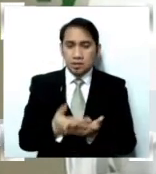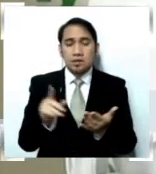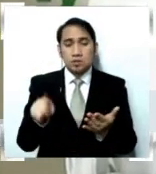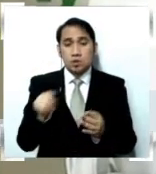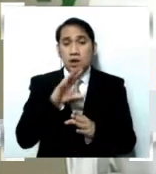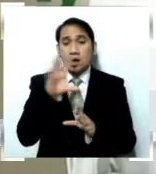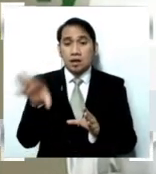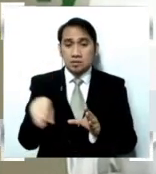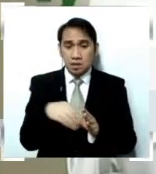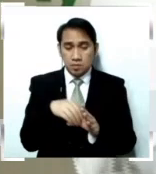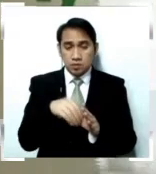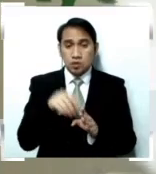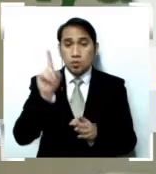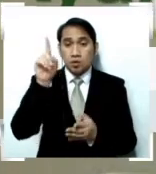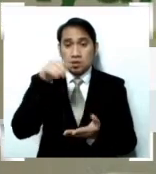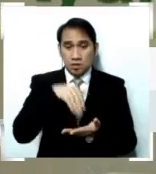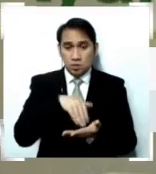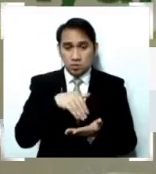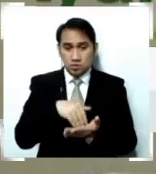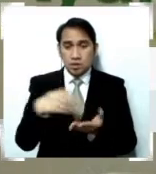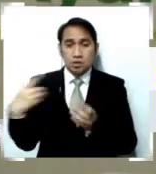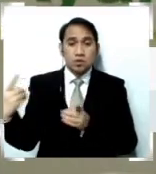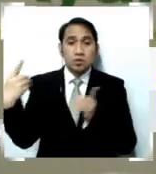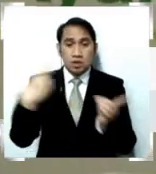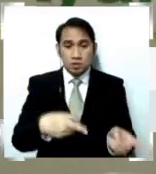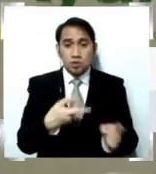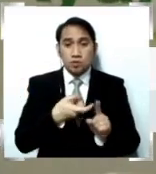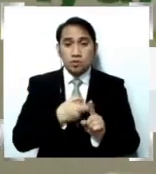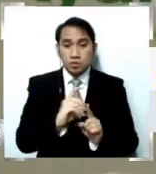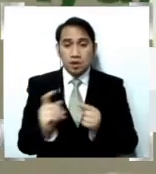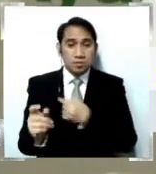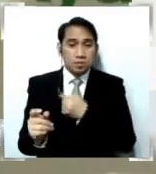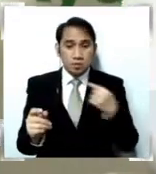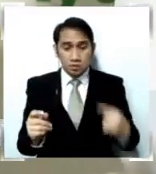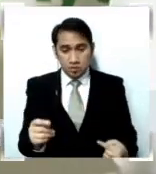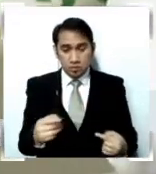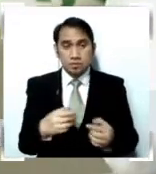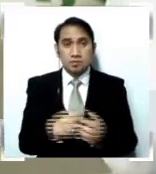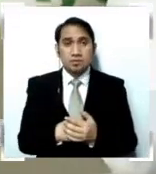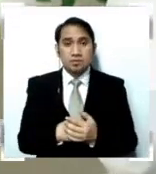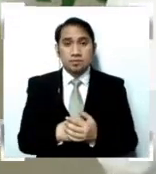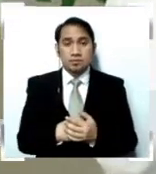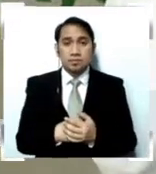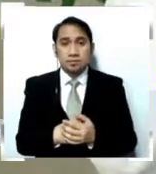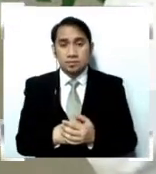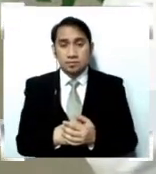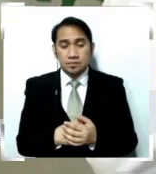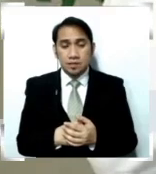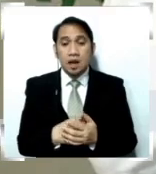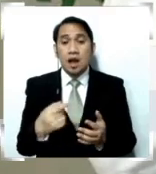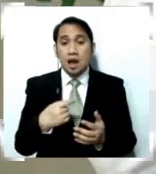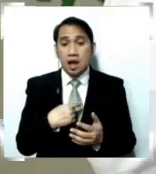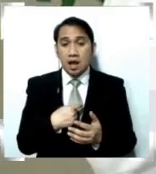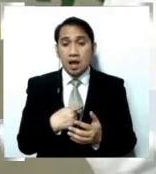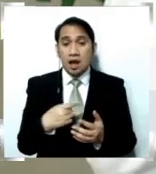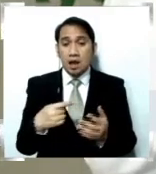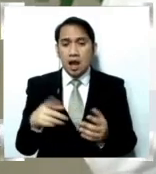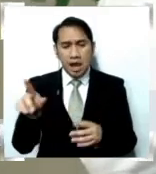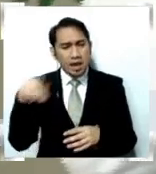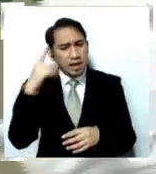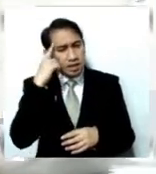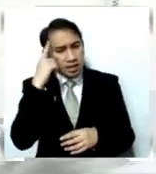additional donation from China. I don't know if Secretary Galvez knows. I believe yung 1,000 na yun is the